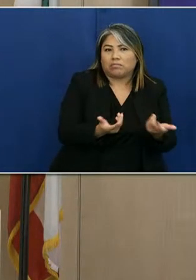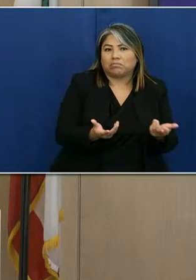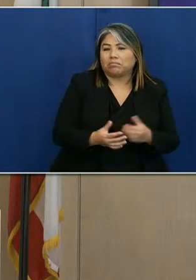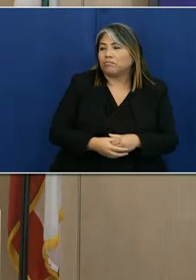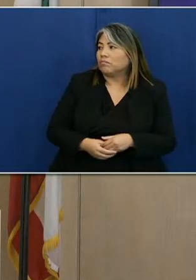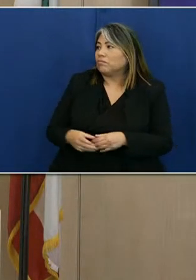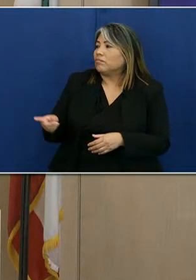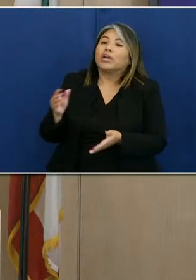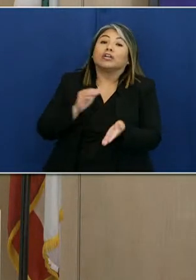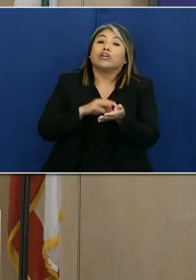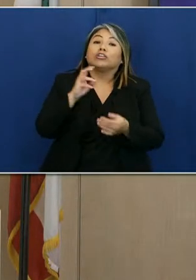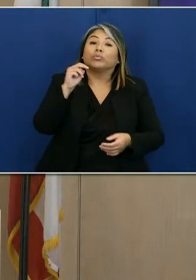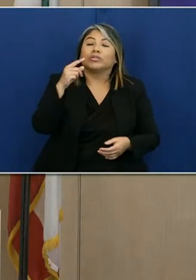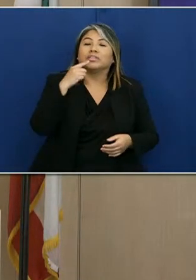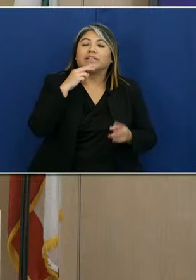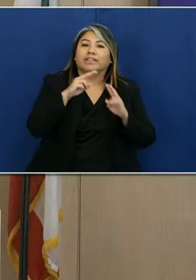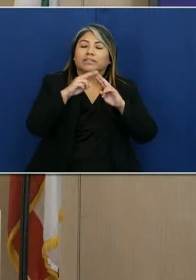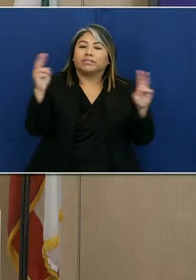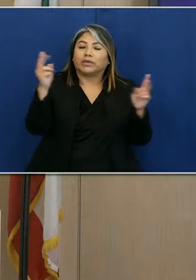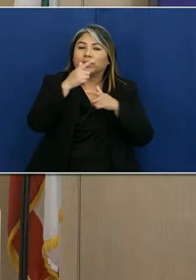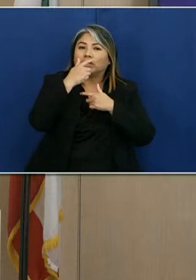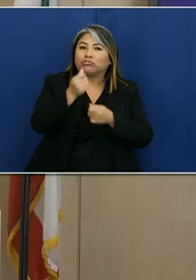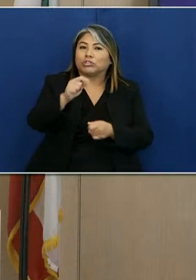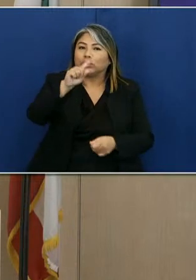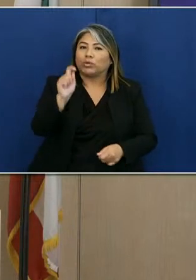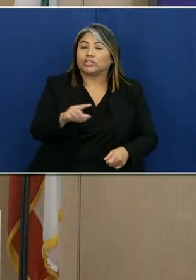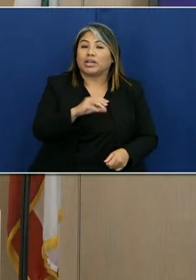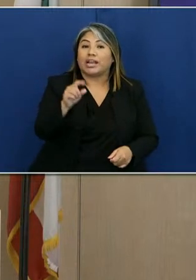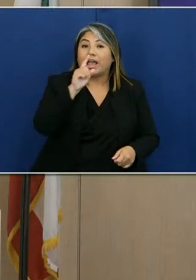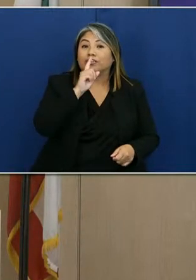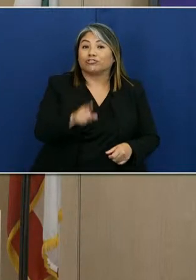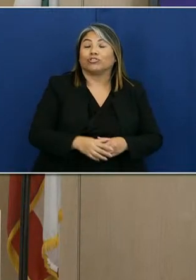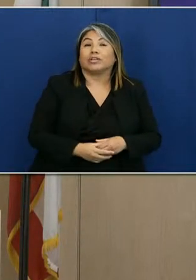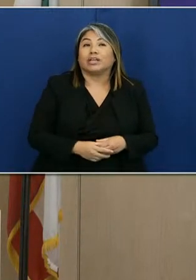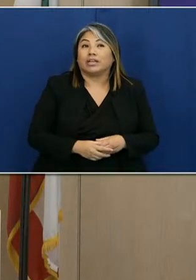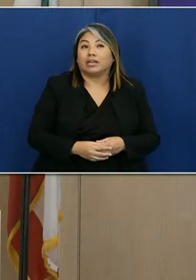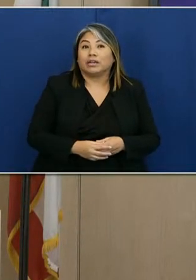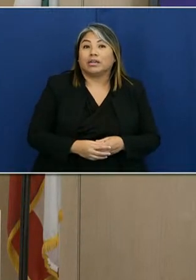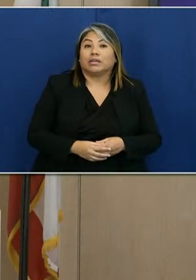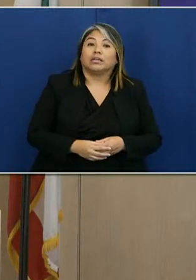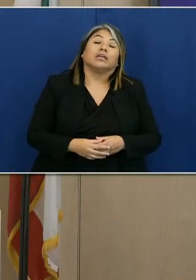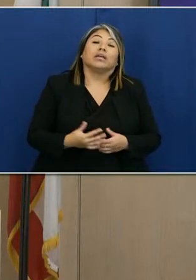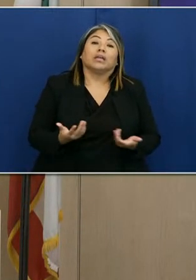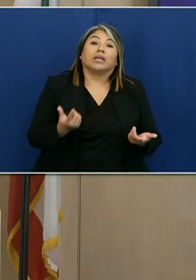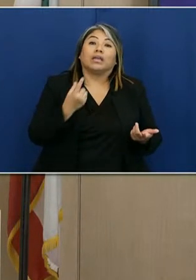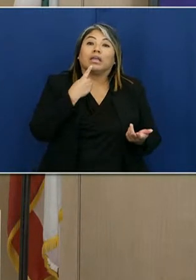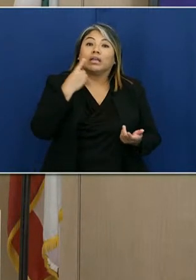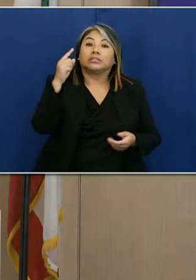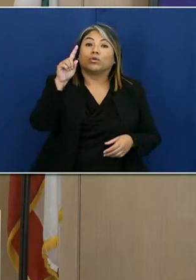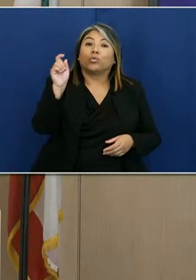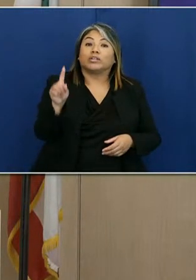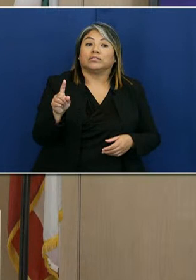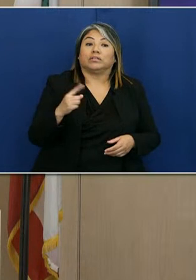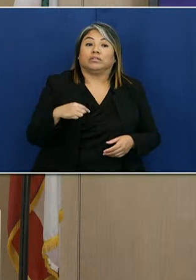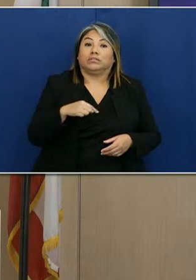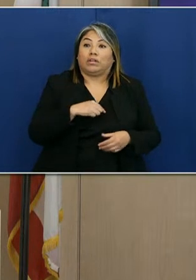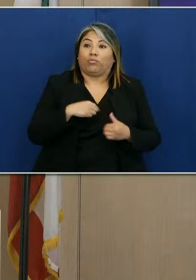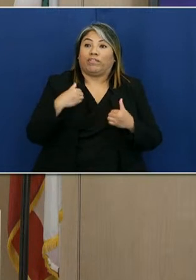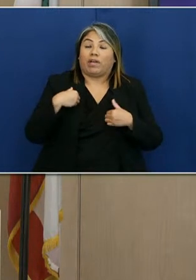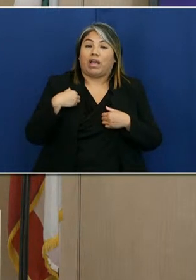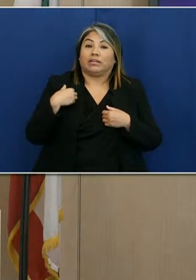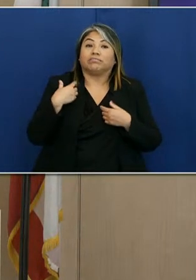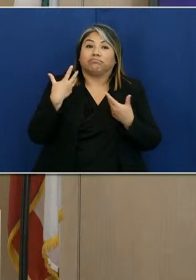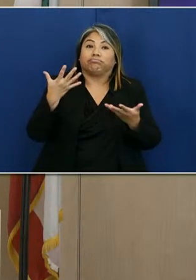Well, that's a very interesting question, and actually is one that we have had some